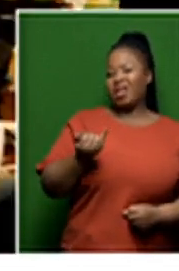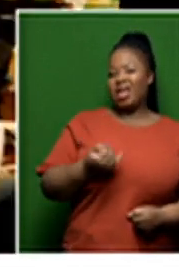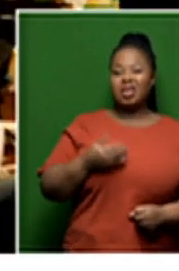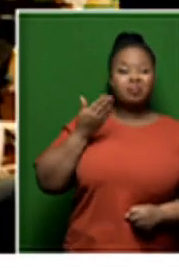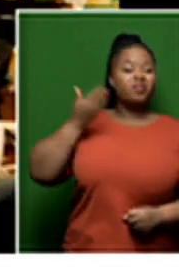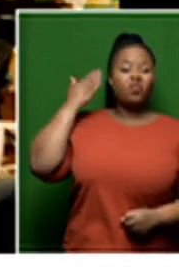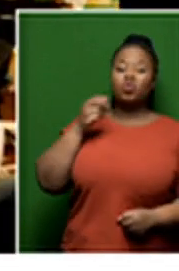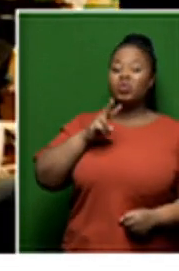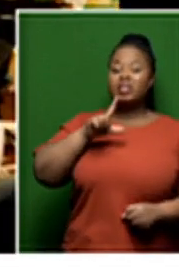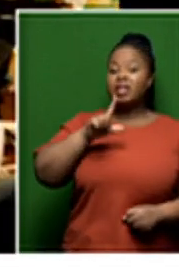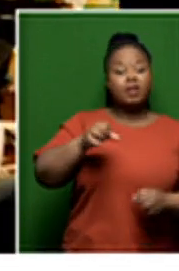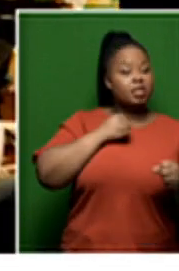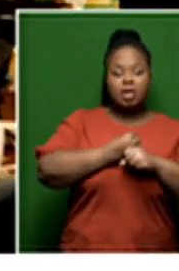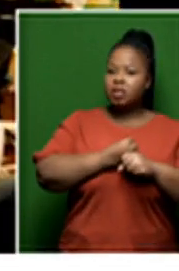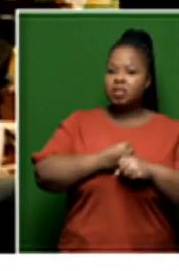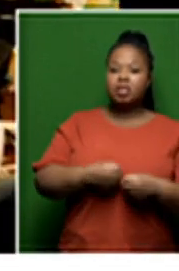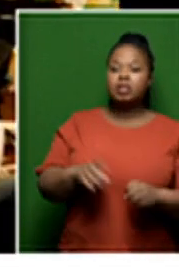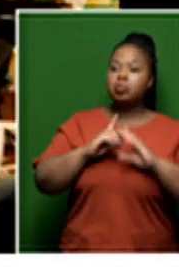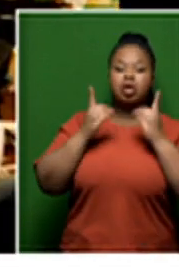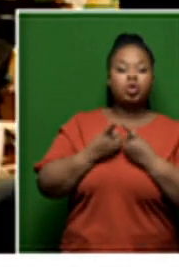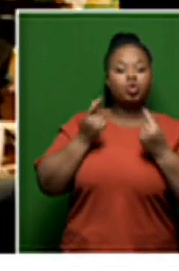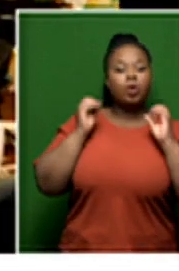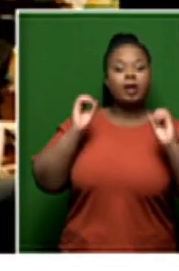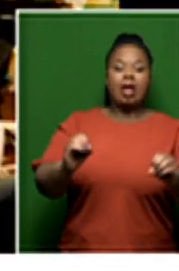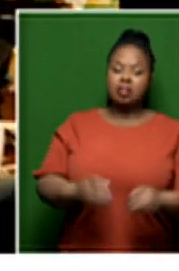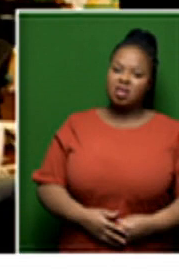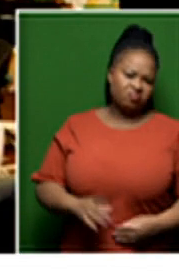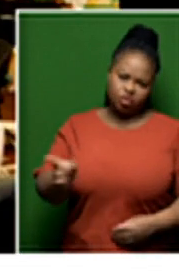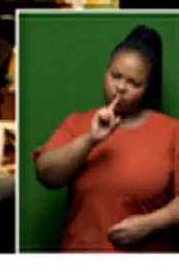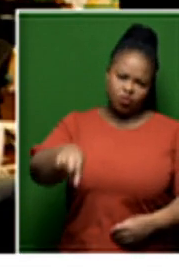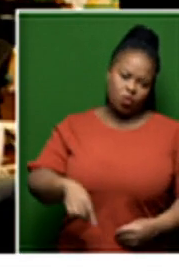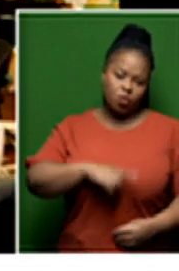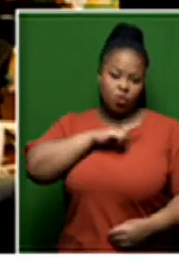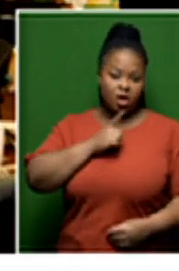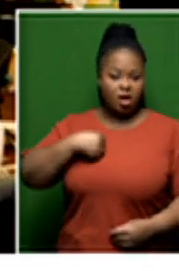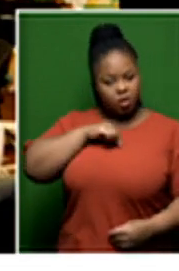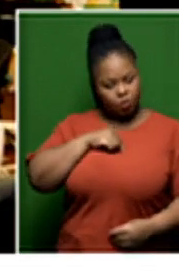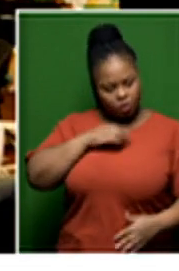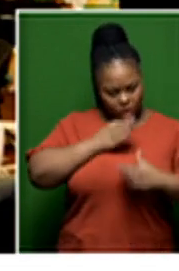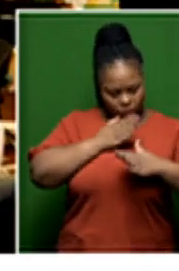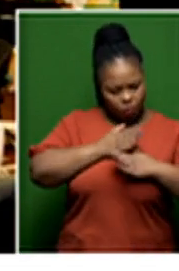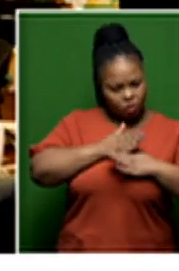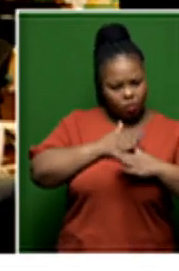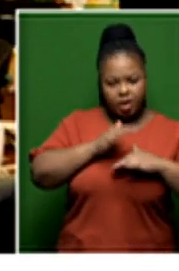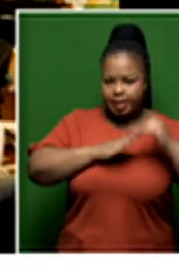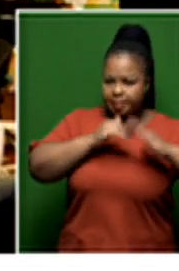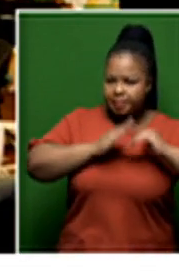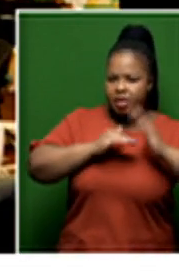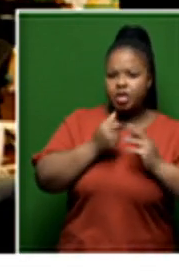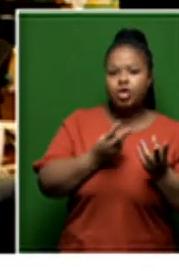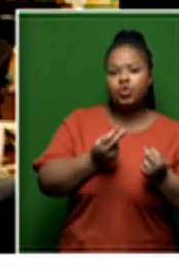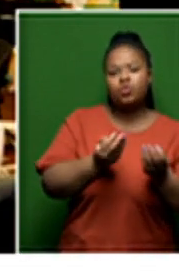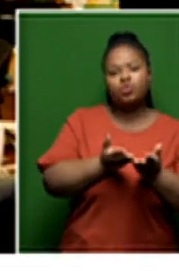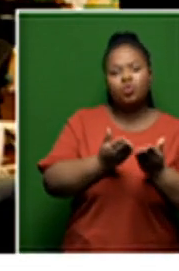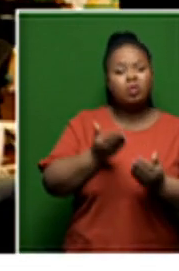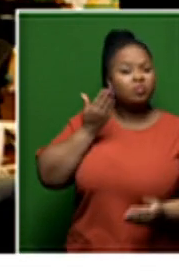nothing for 27 years. That's completely incorrect. We were in the normal course of business working to build new schools, which we handed over, as far back